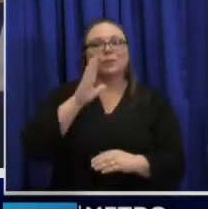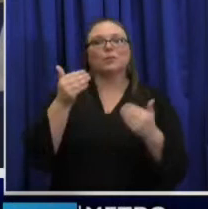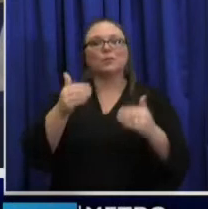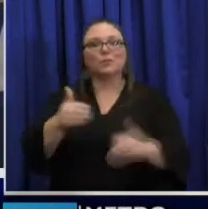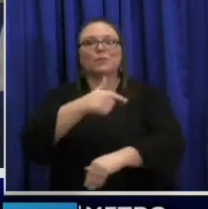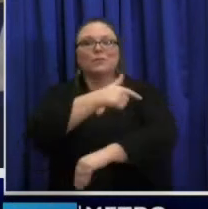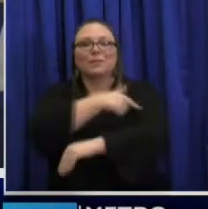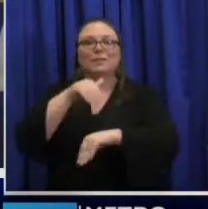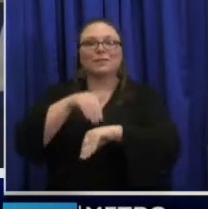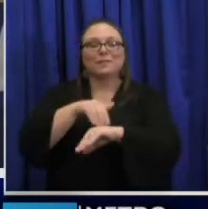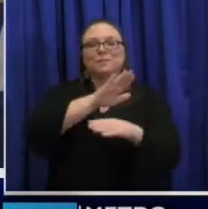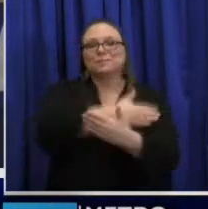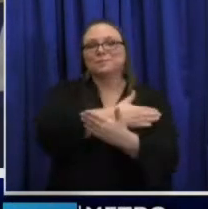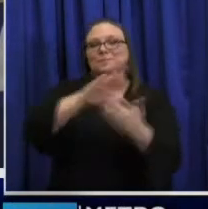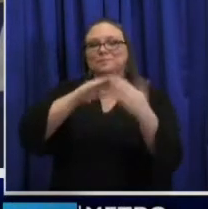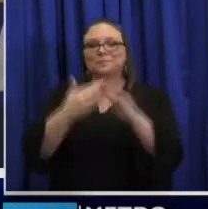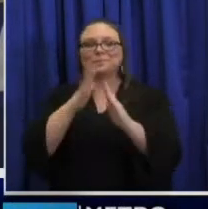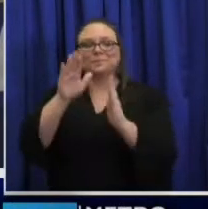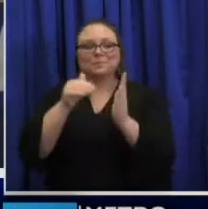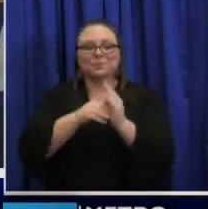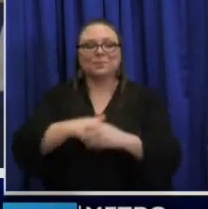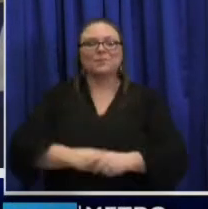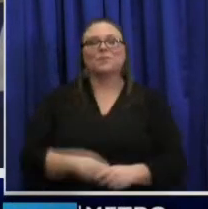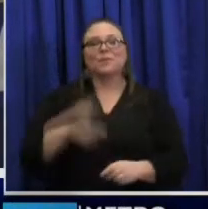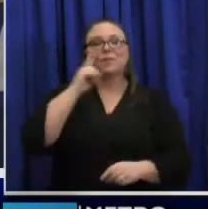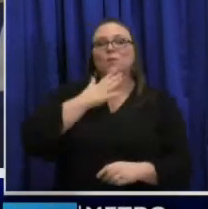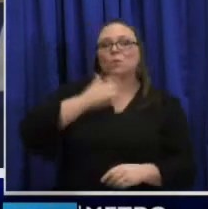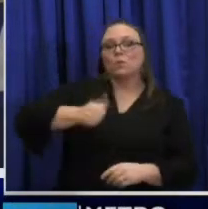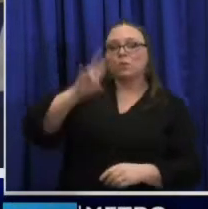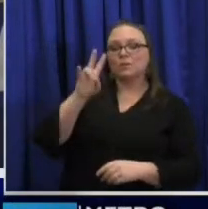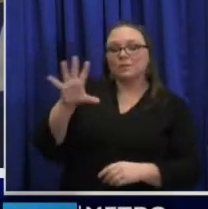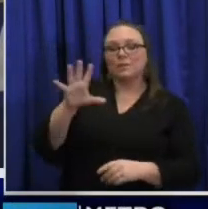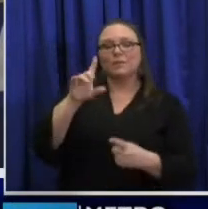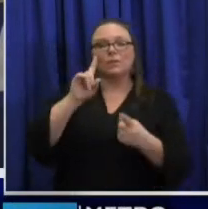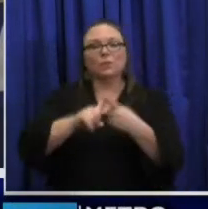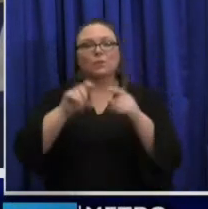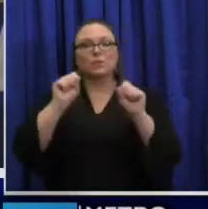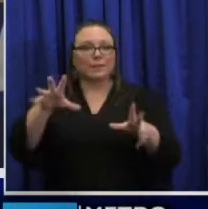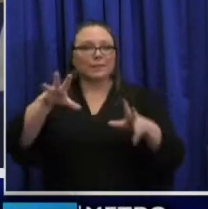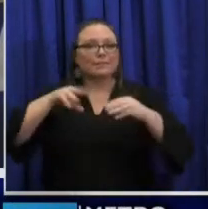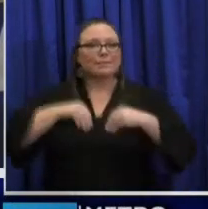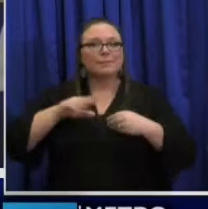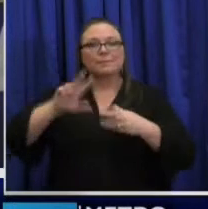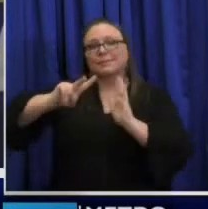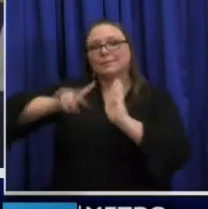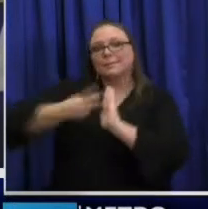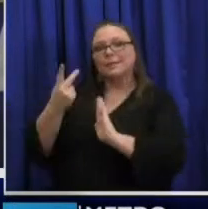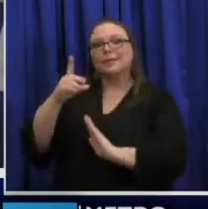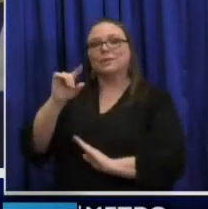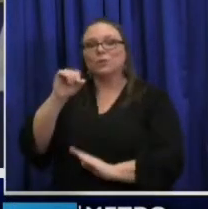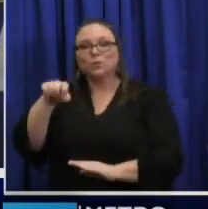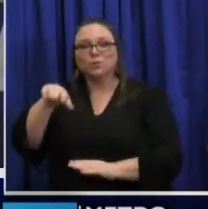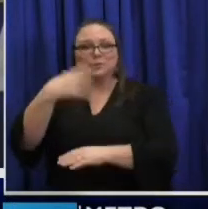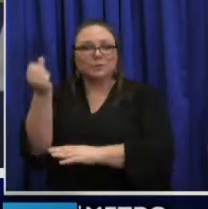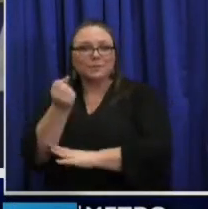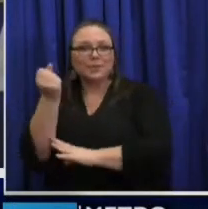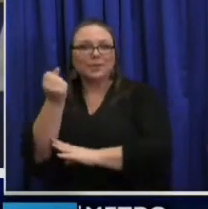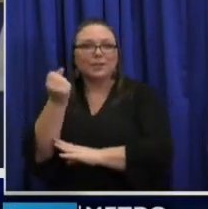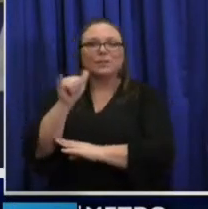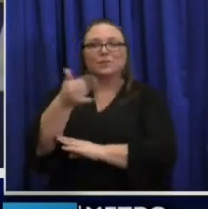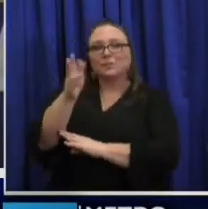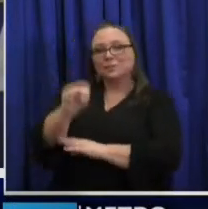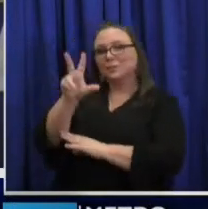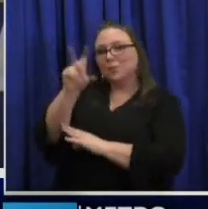vaccinated at the Music City Center. For those 75 and older who are to receive their second doses this Saturday,